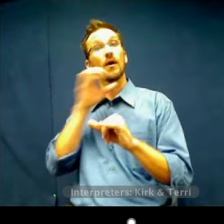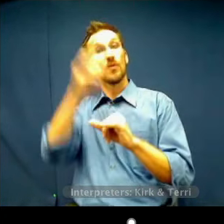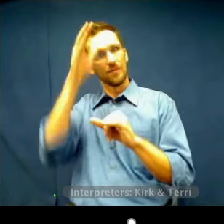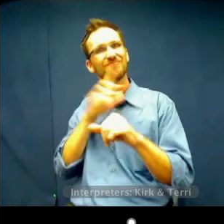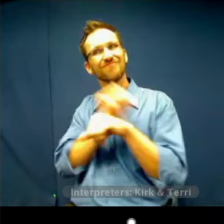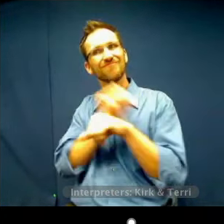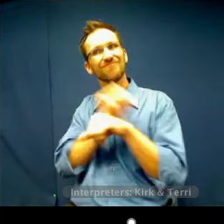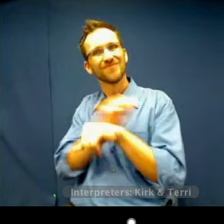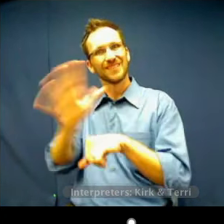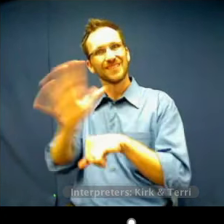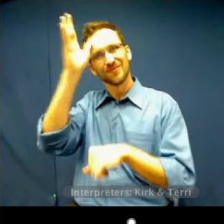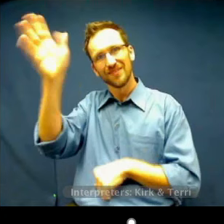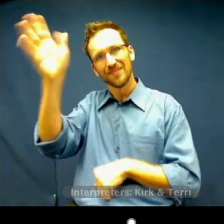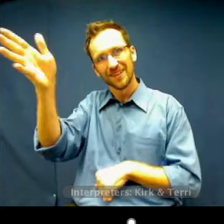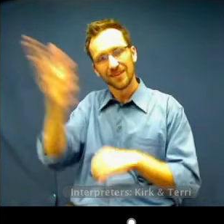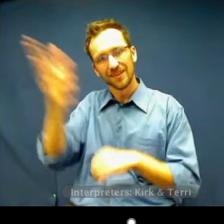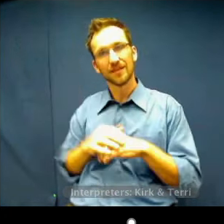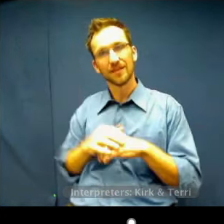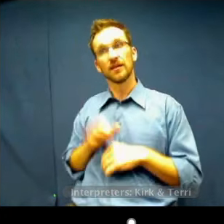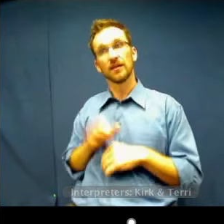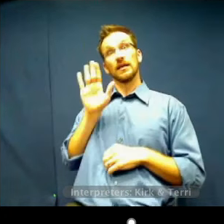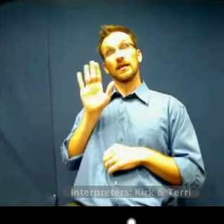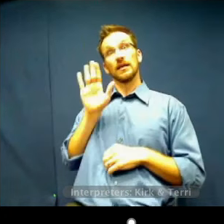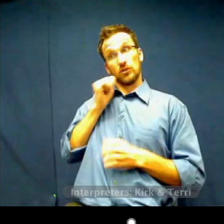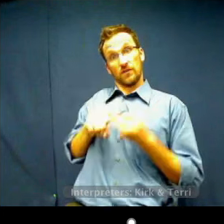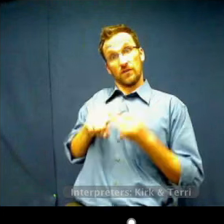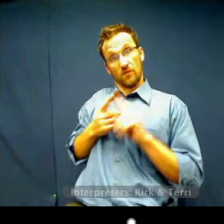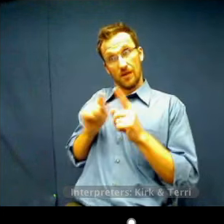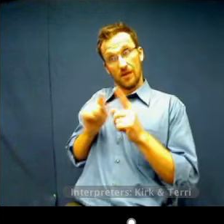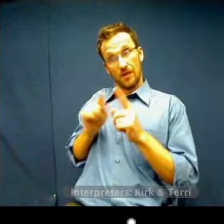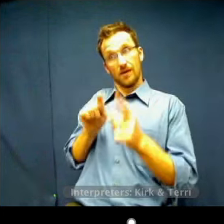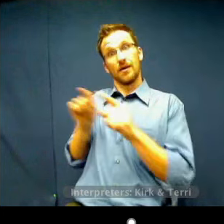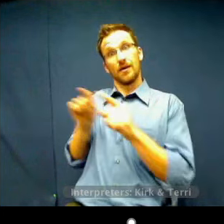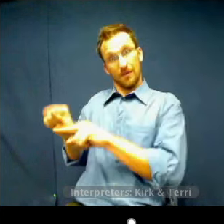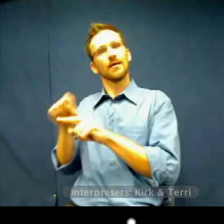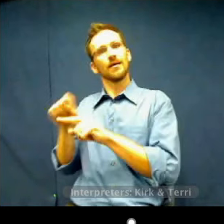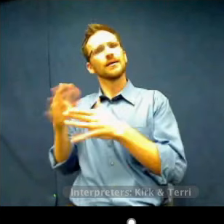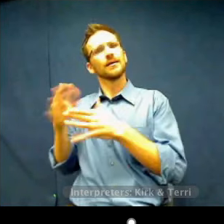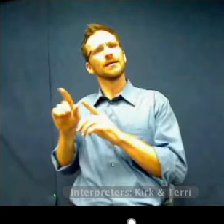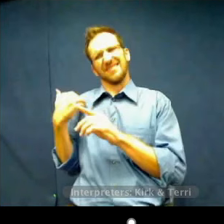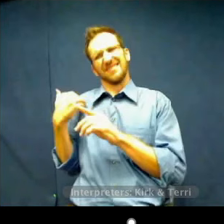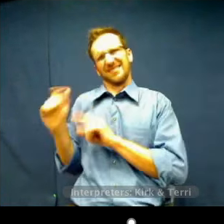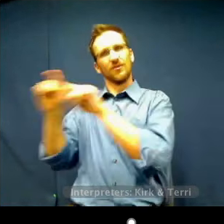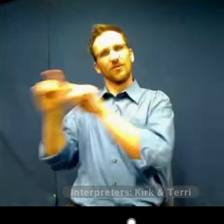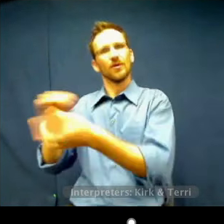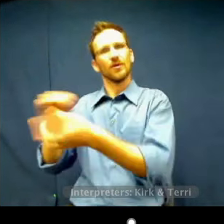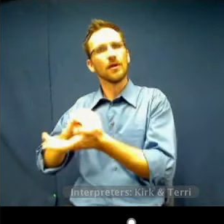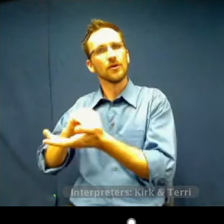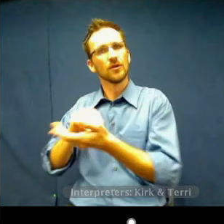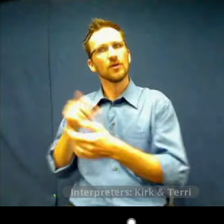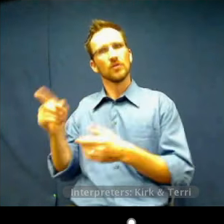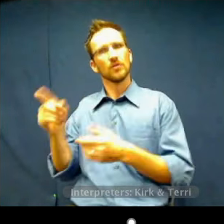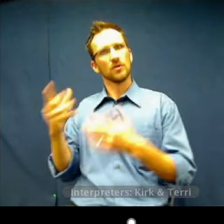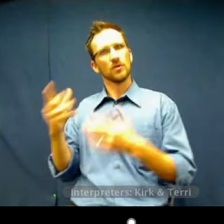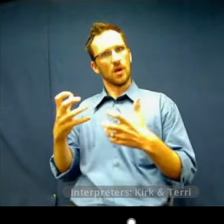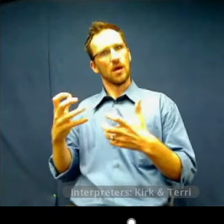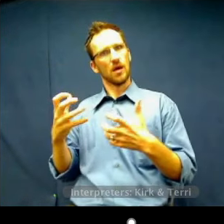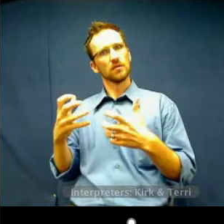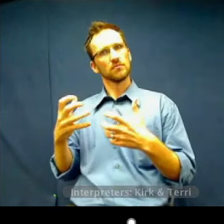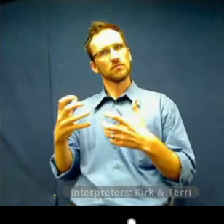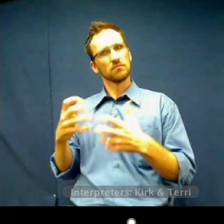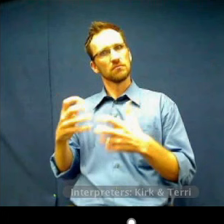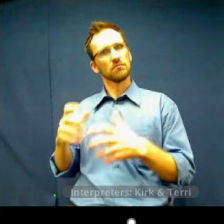And his girlfriend had gone to a doctor and wanted to be sterilized because she kept getting pregnant.